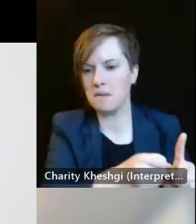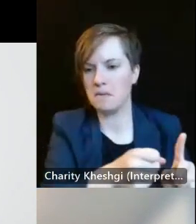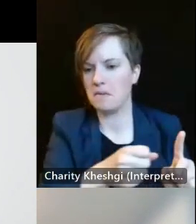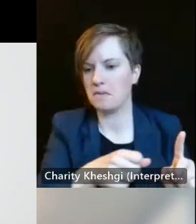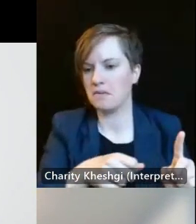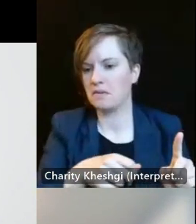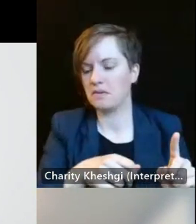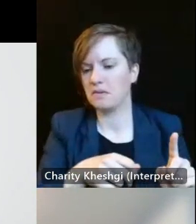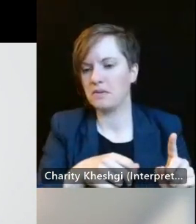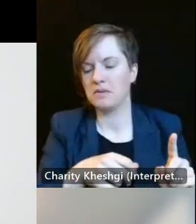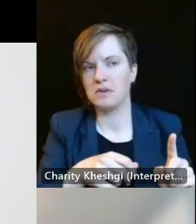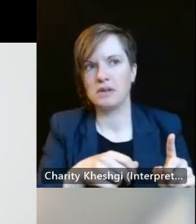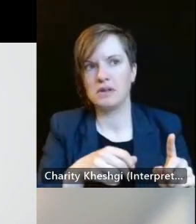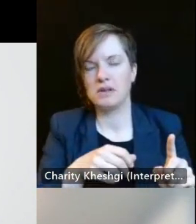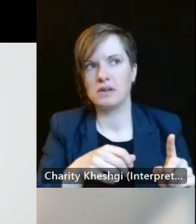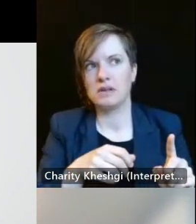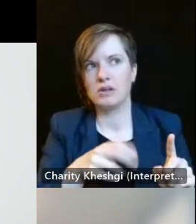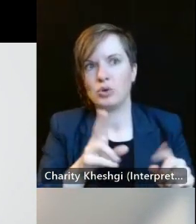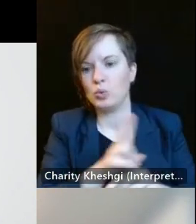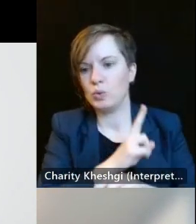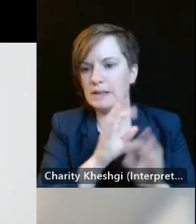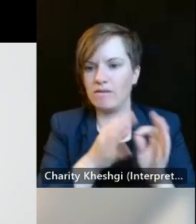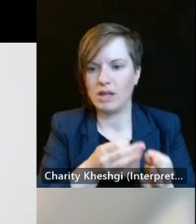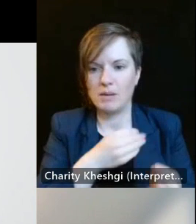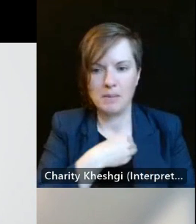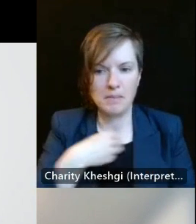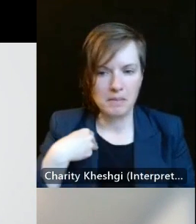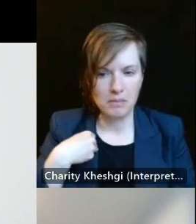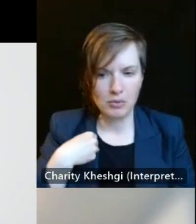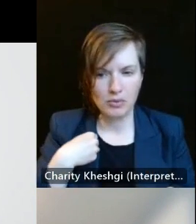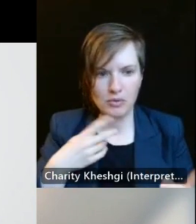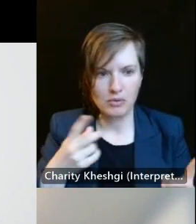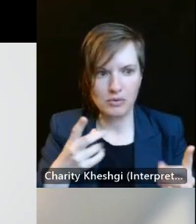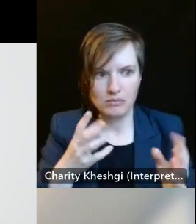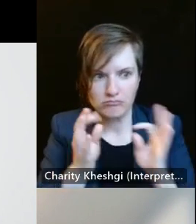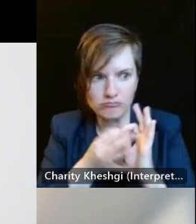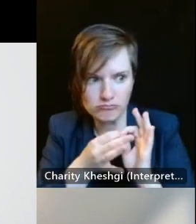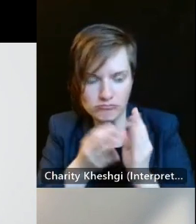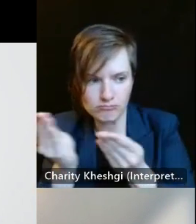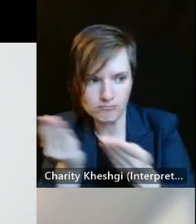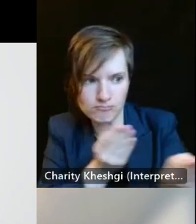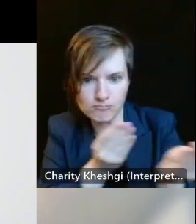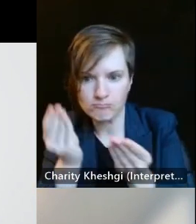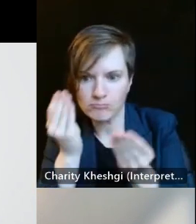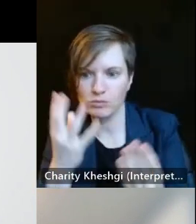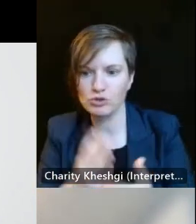situation, to use a family member to interpret for that individual.